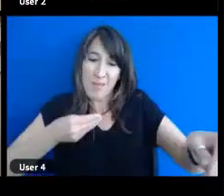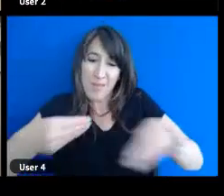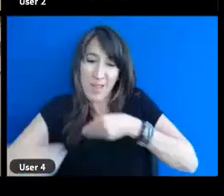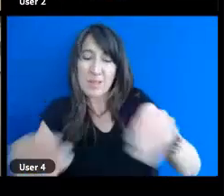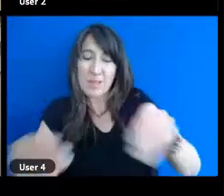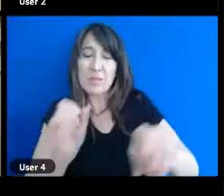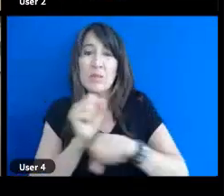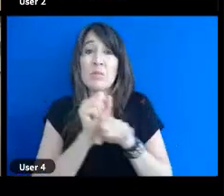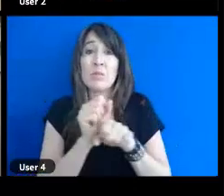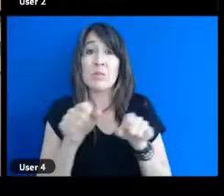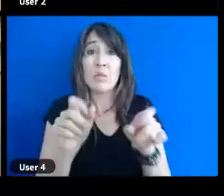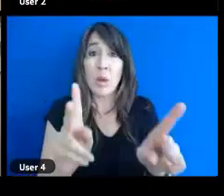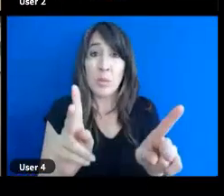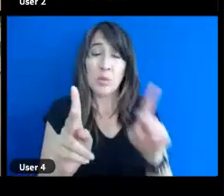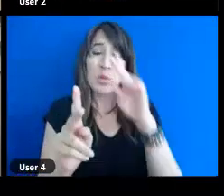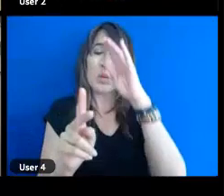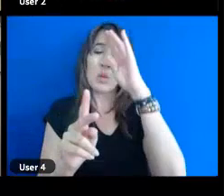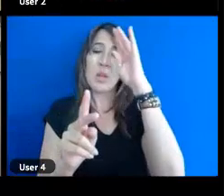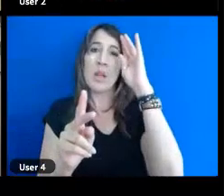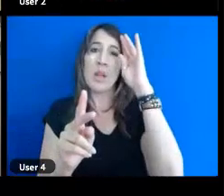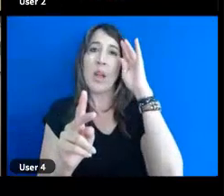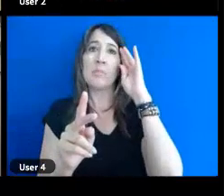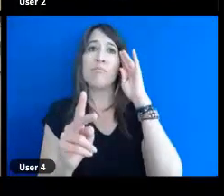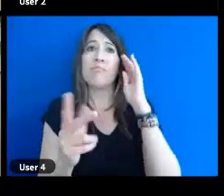feedback. They provide flexible job